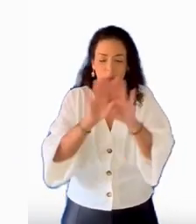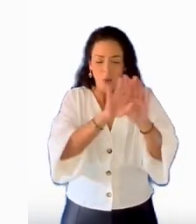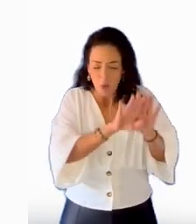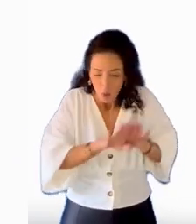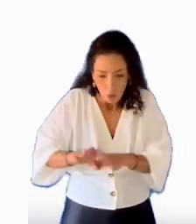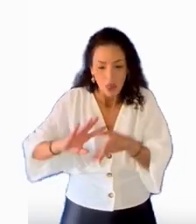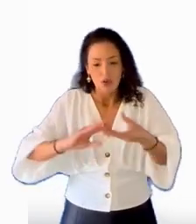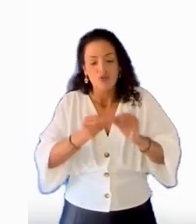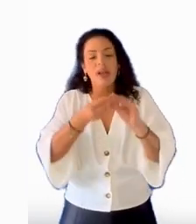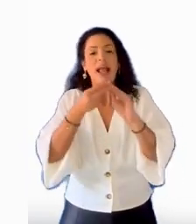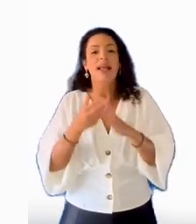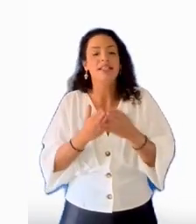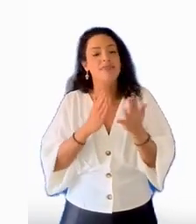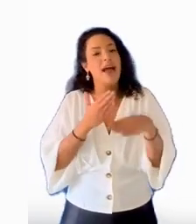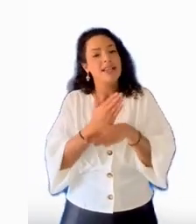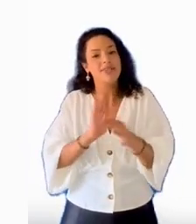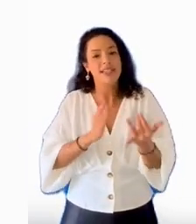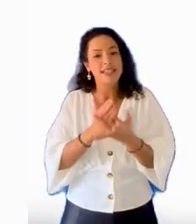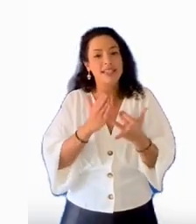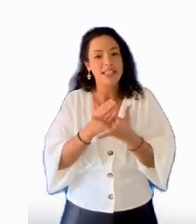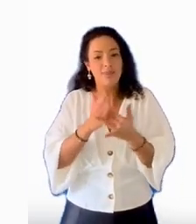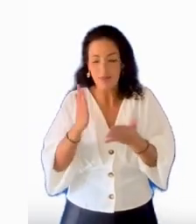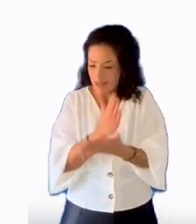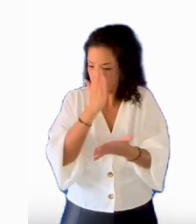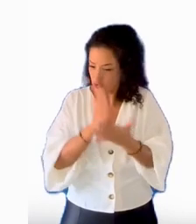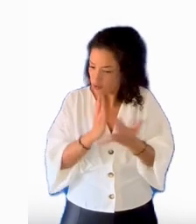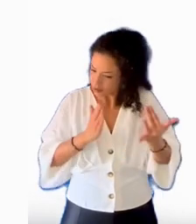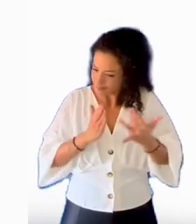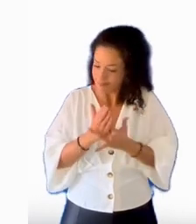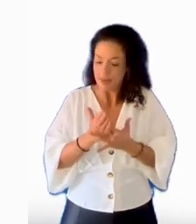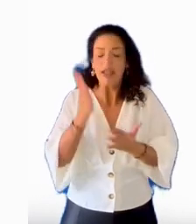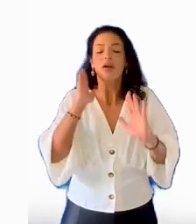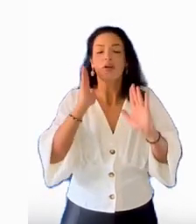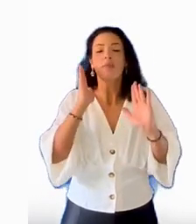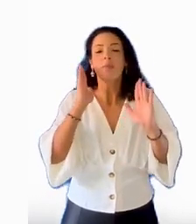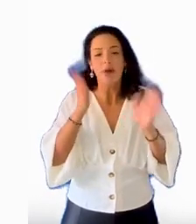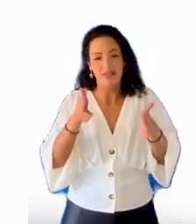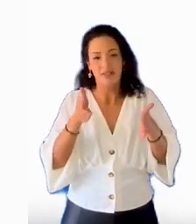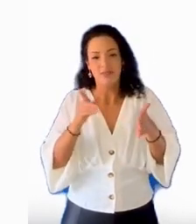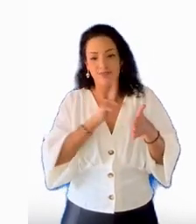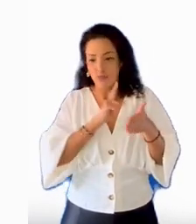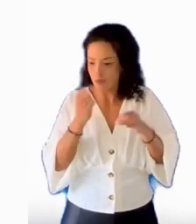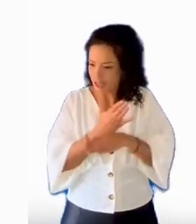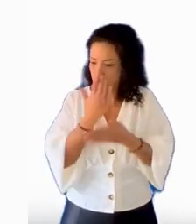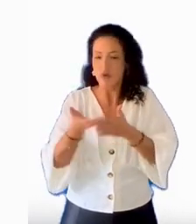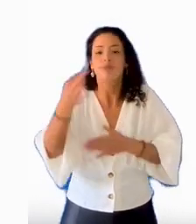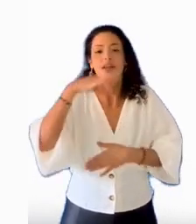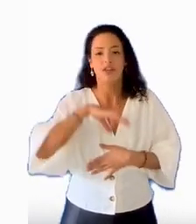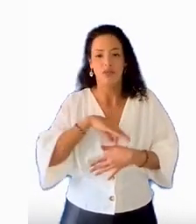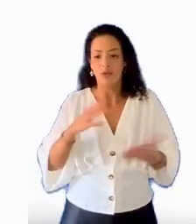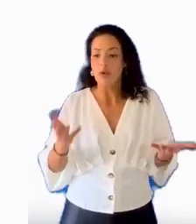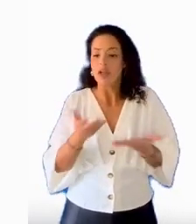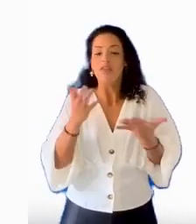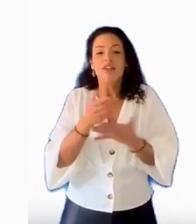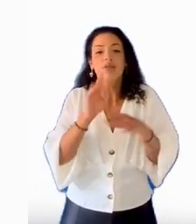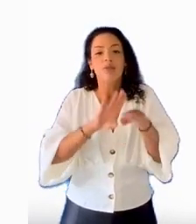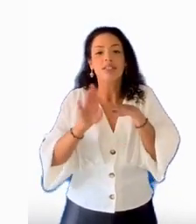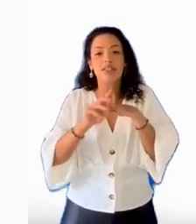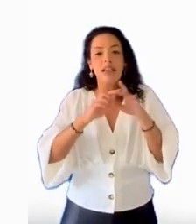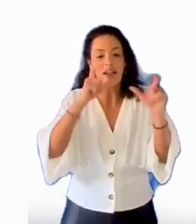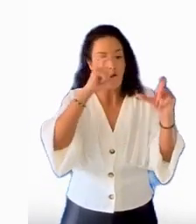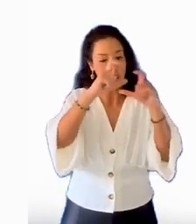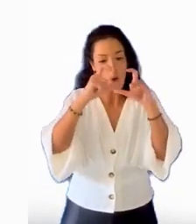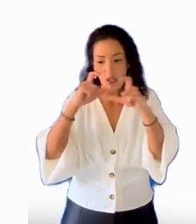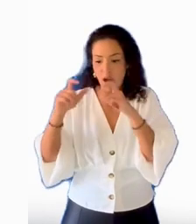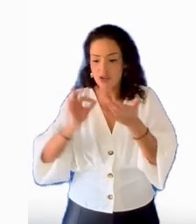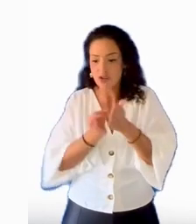creative activities, accessible is essential to maximise their benefit. For example, encouraging practices such as collage, so